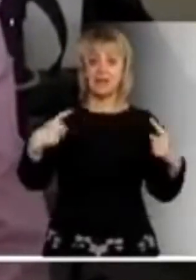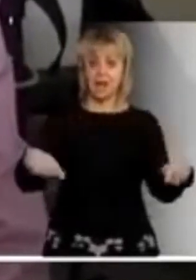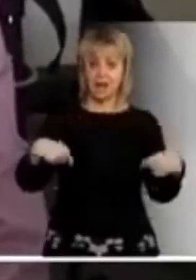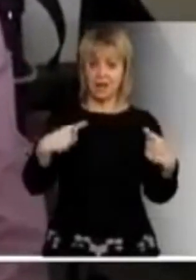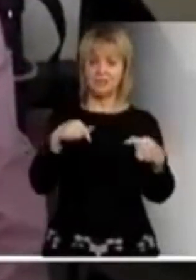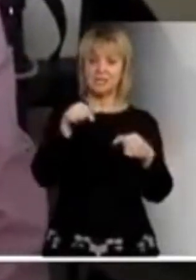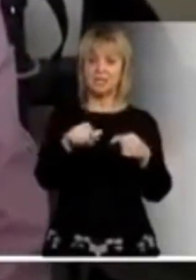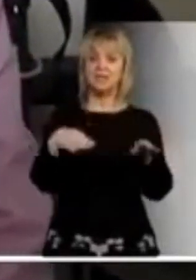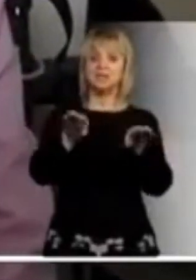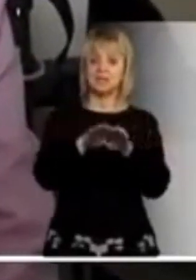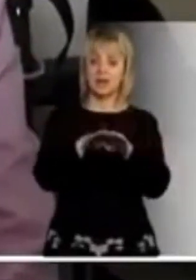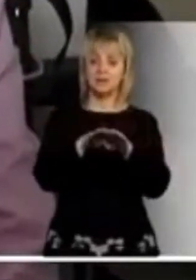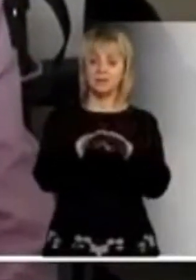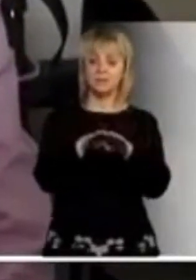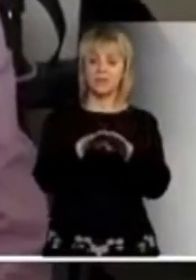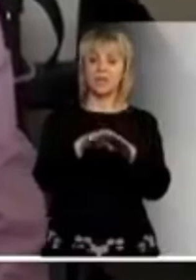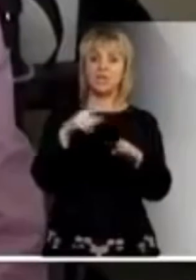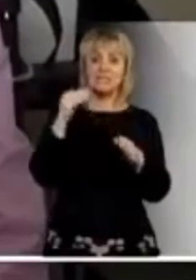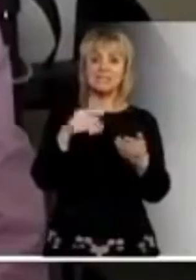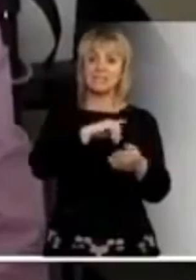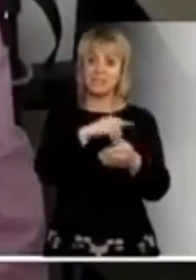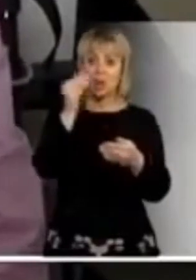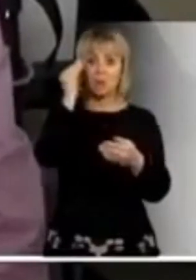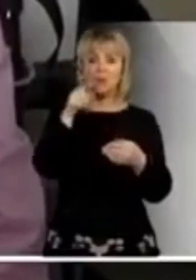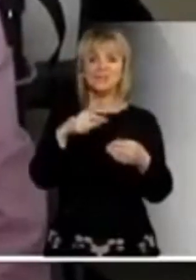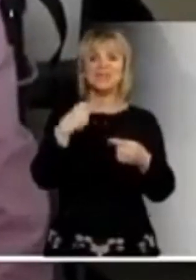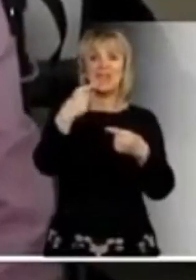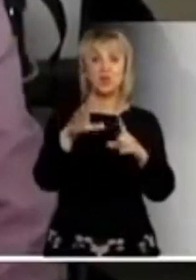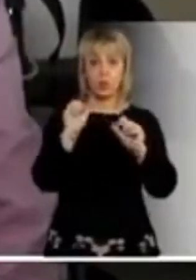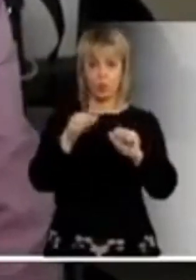and you can go far on the electric wheelchair with the power of thought.